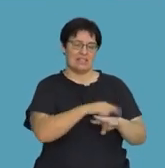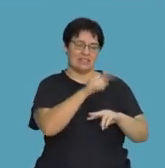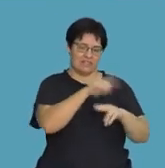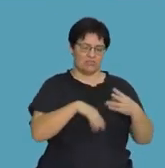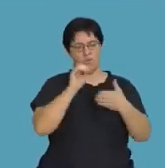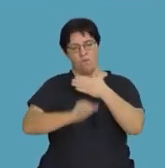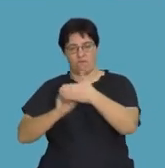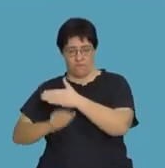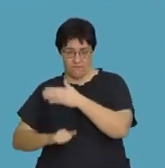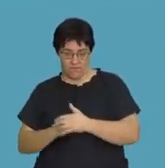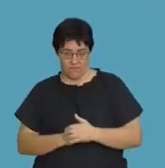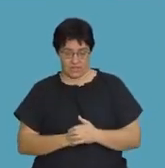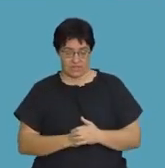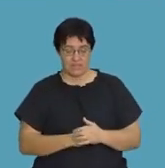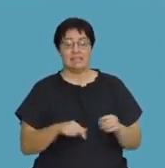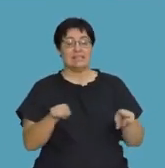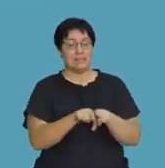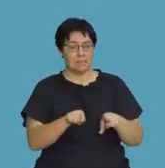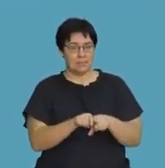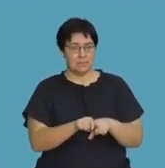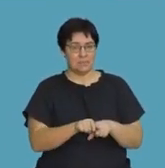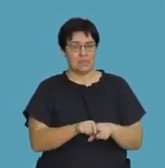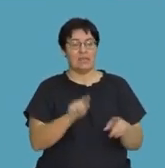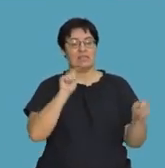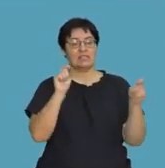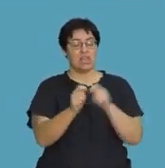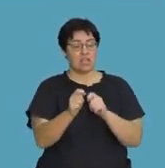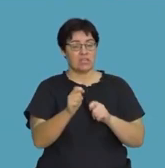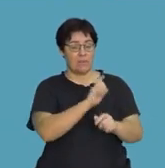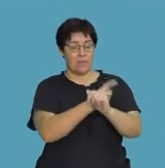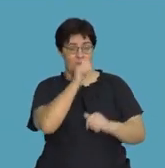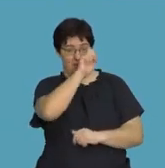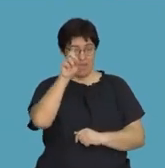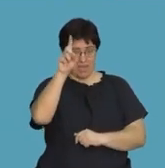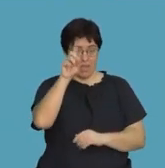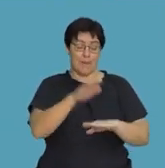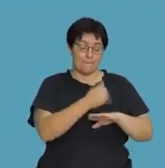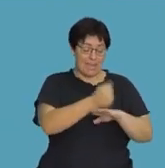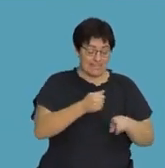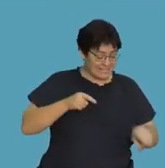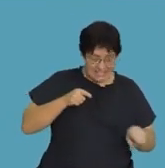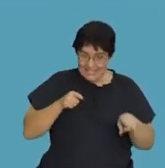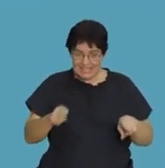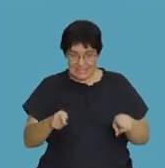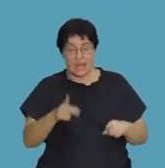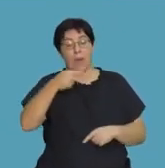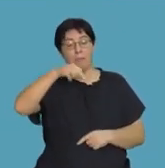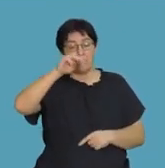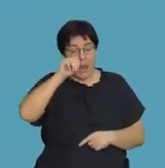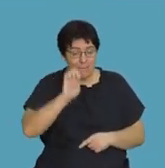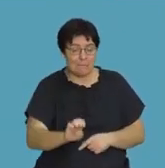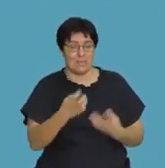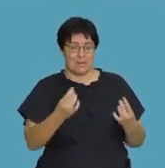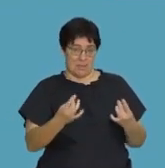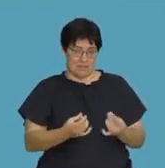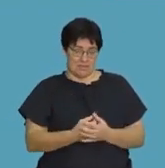you subtract. Also, when you are changing your powers, make sure that the bases are in the form of prime numbers.